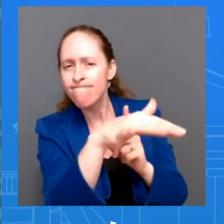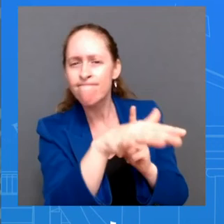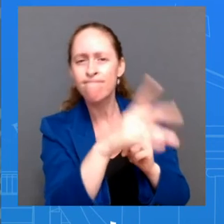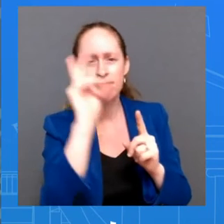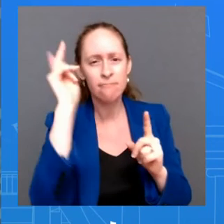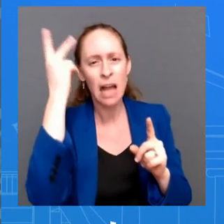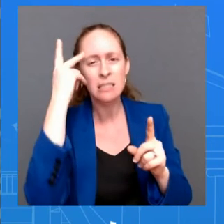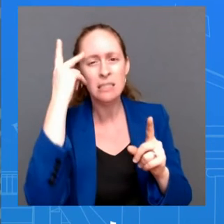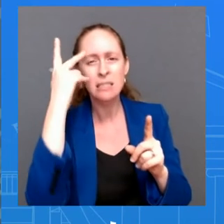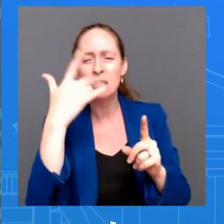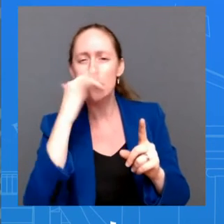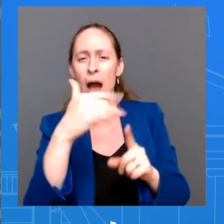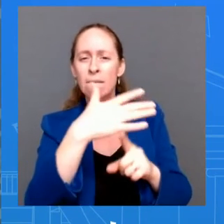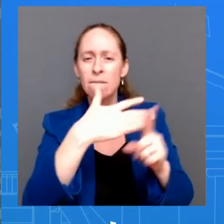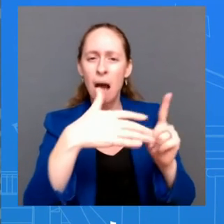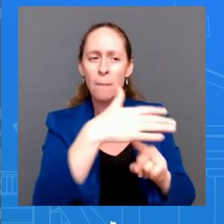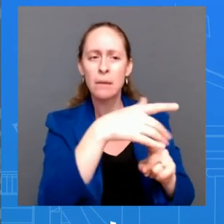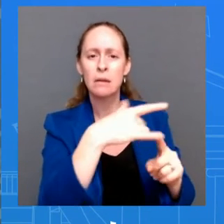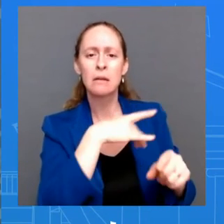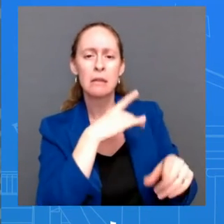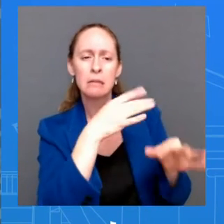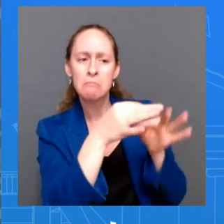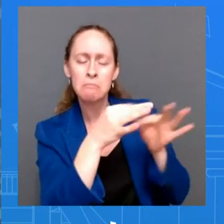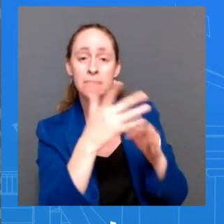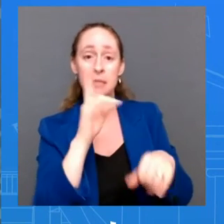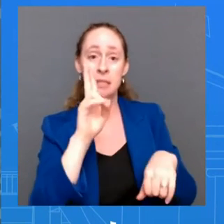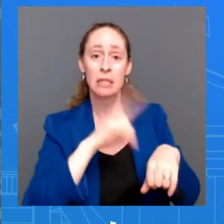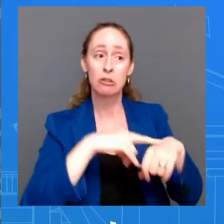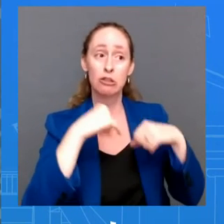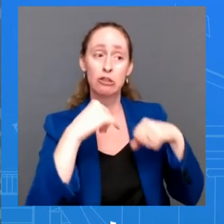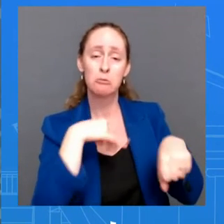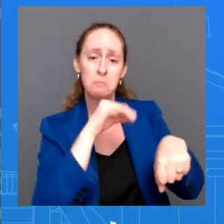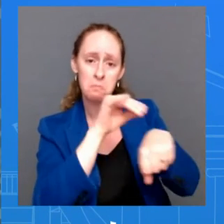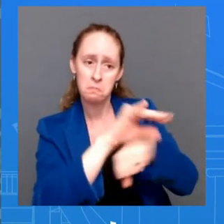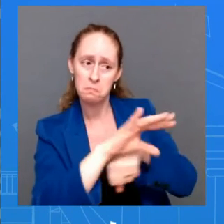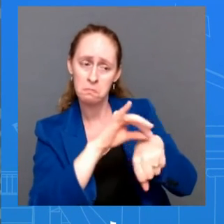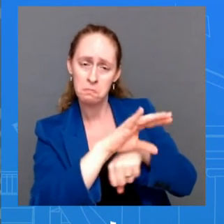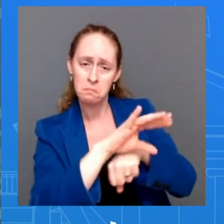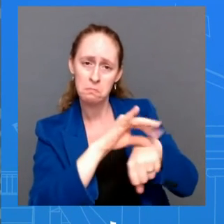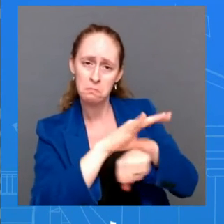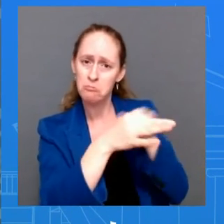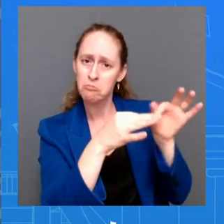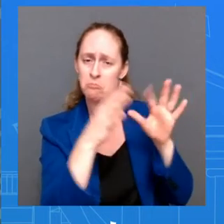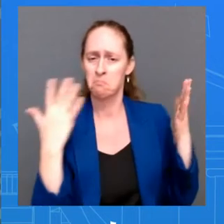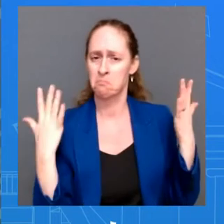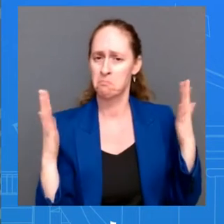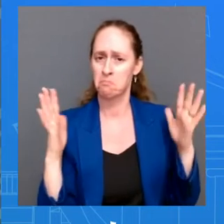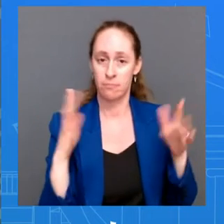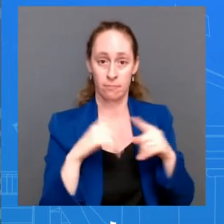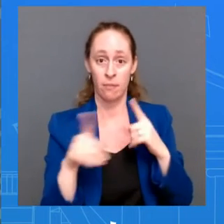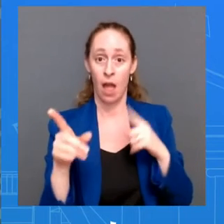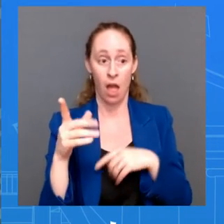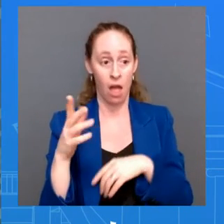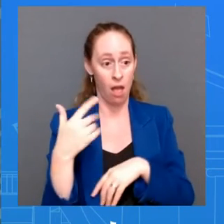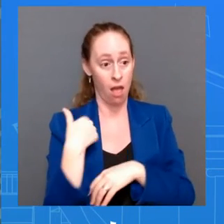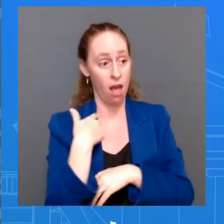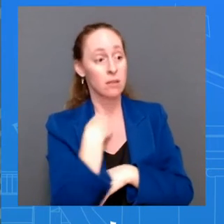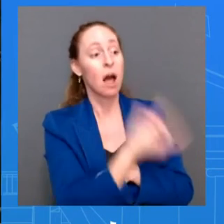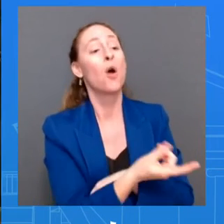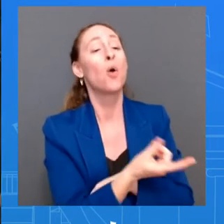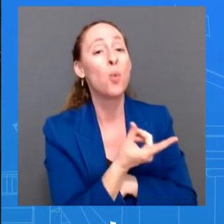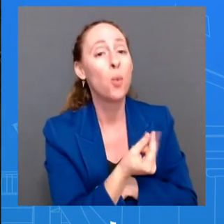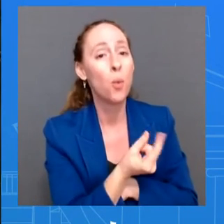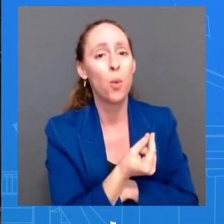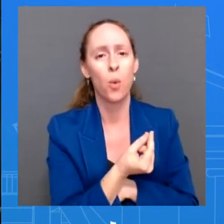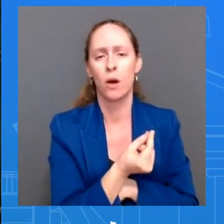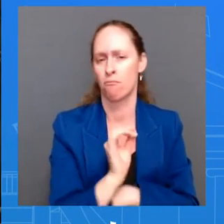any national security issues that may arise. But again, I'm not going to speak to a hypothetical. Okay, and on another